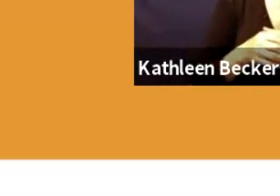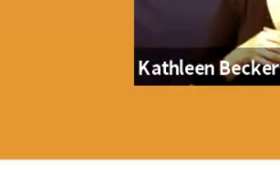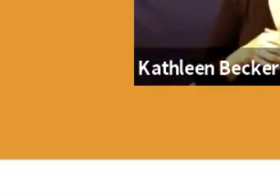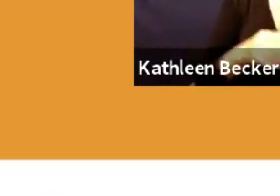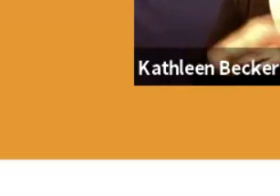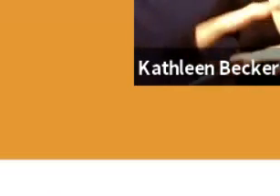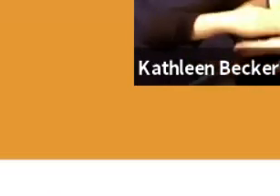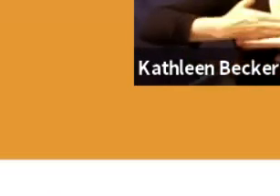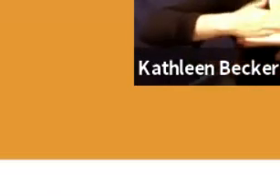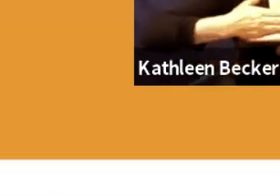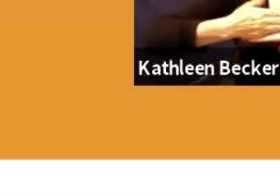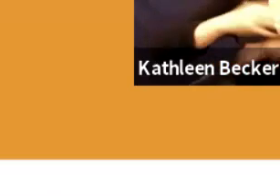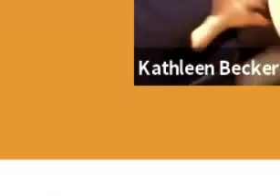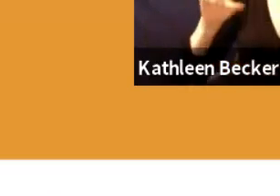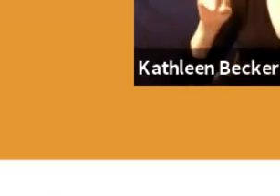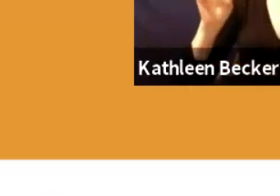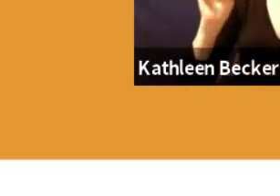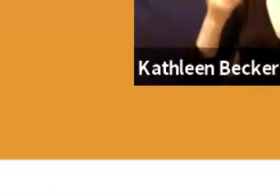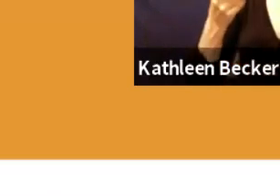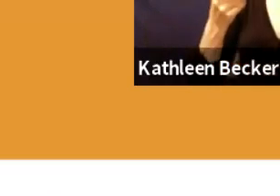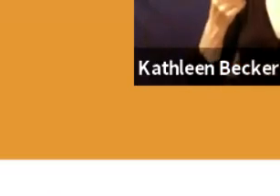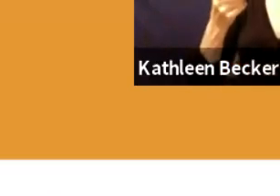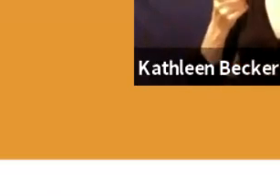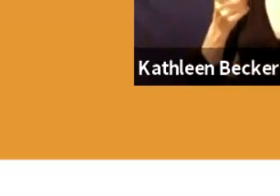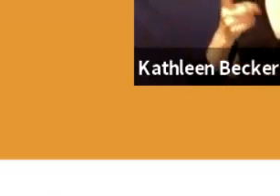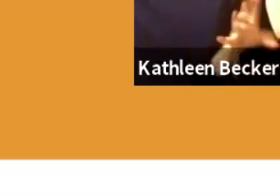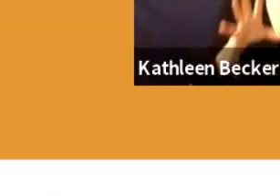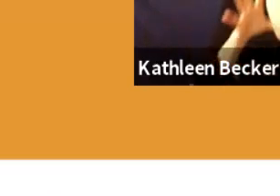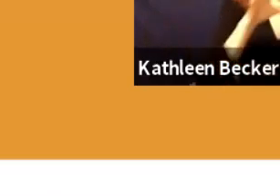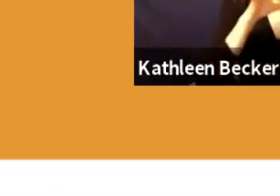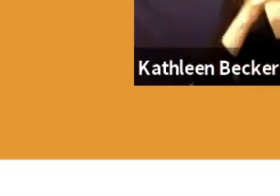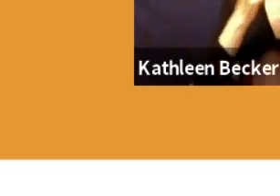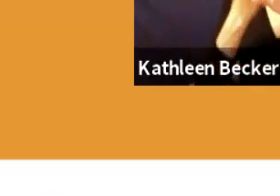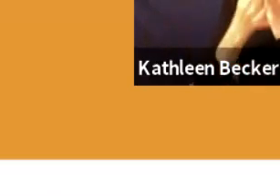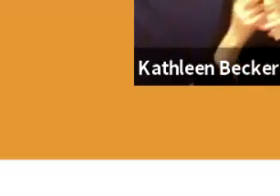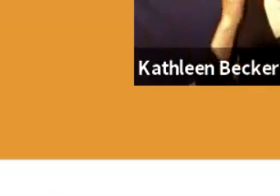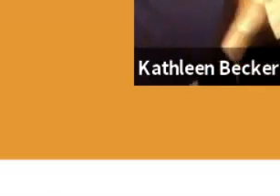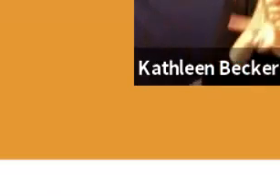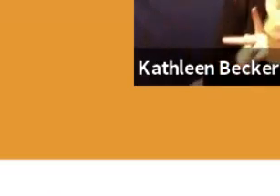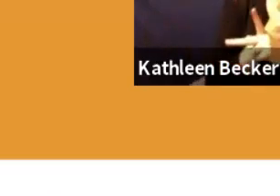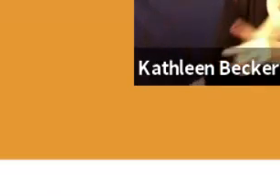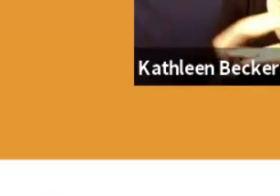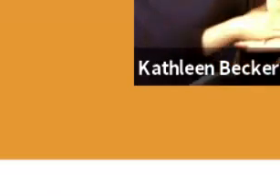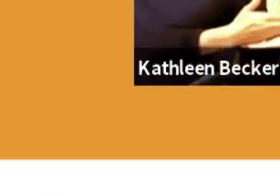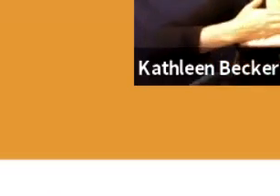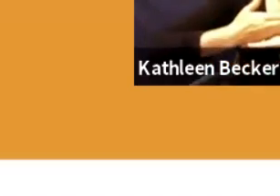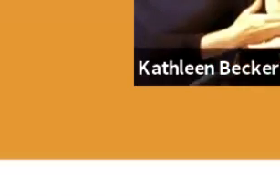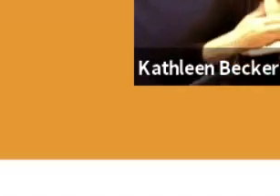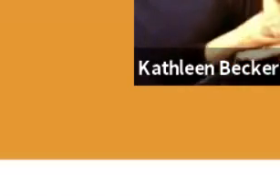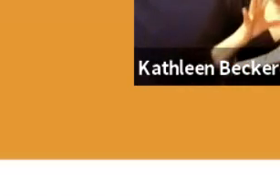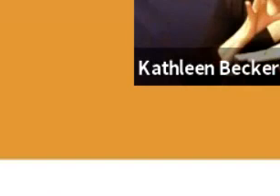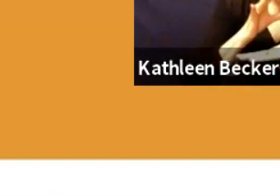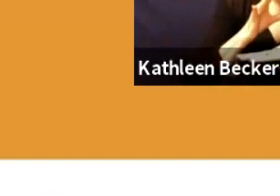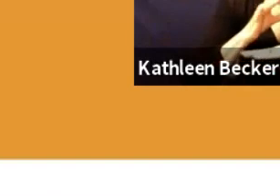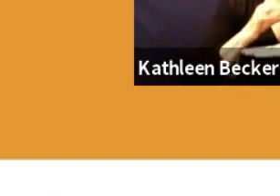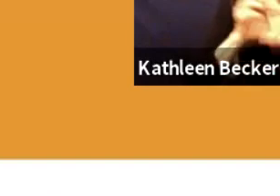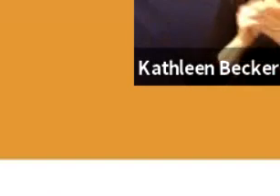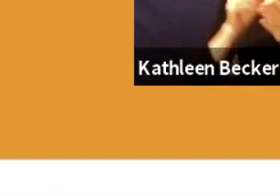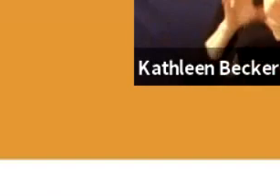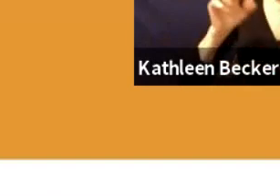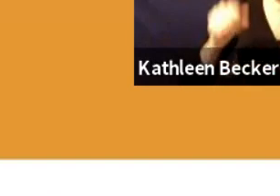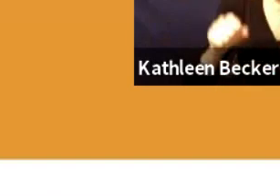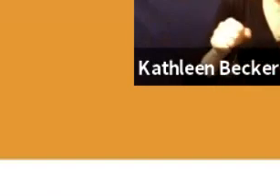Chromebook Vox, which is spoken feedback to navigate on the device. So your student can